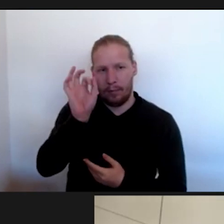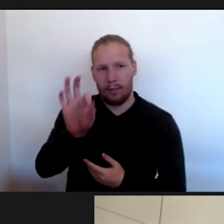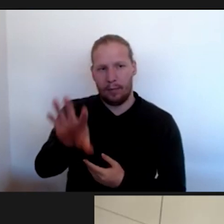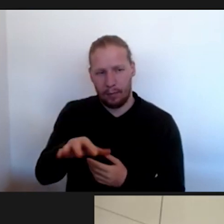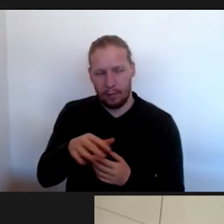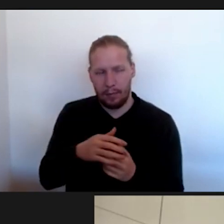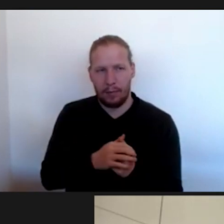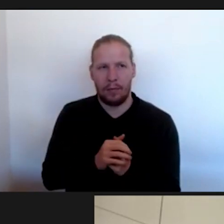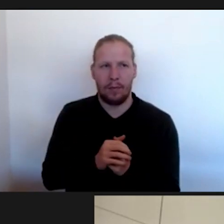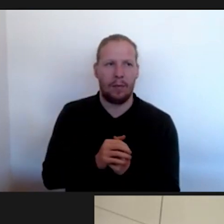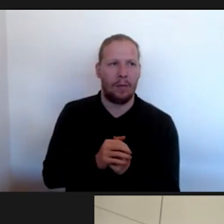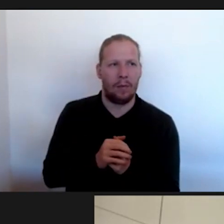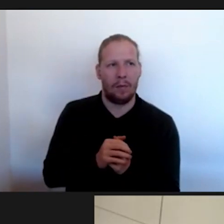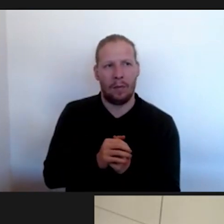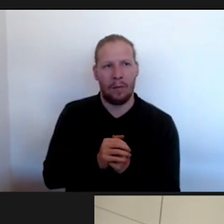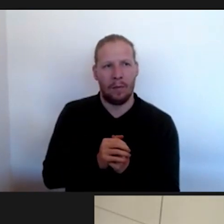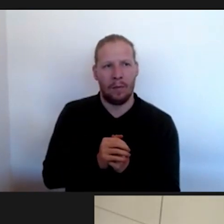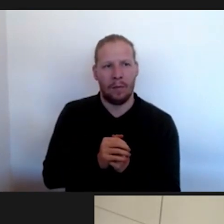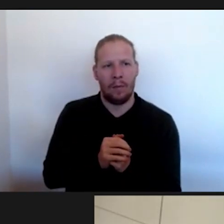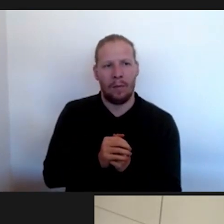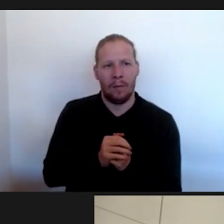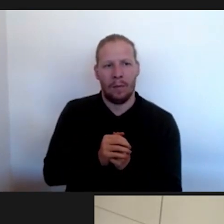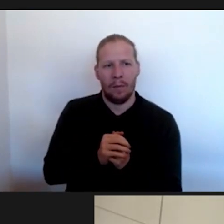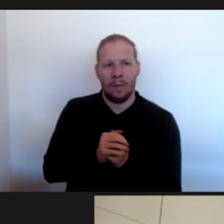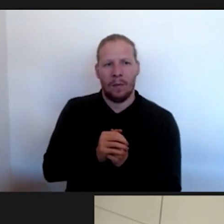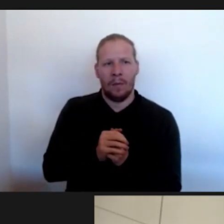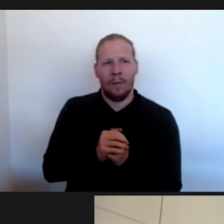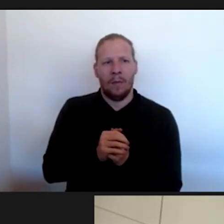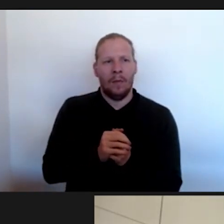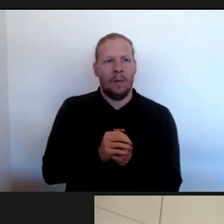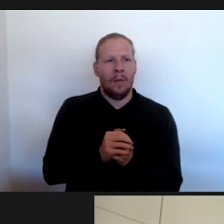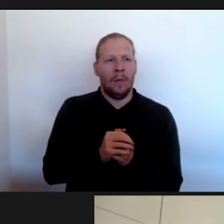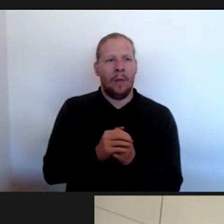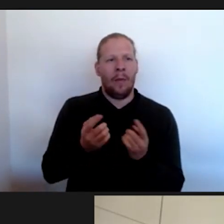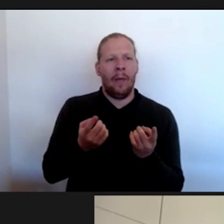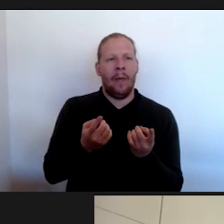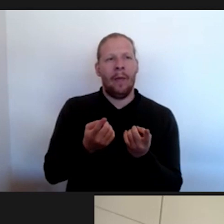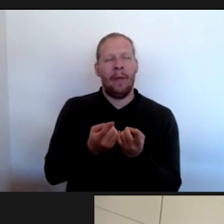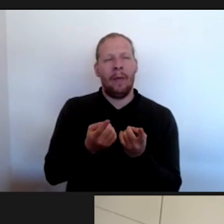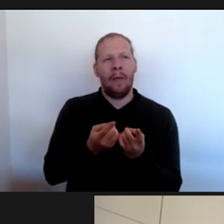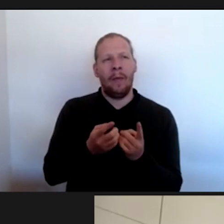thinking something like a Pacifica Talanoa model?